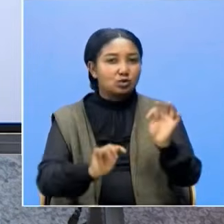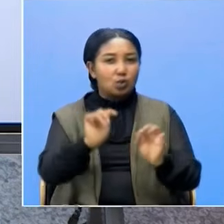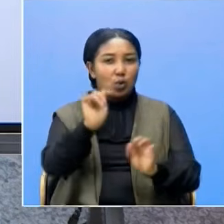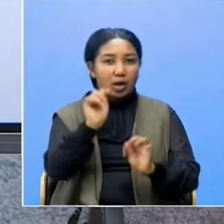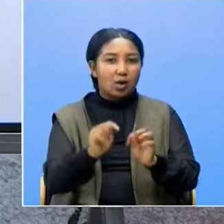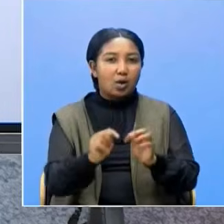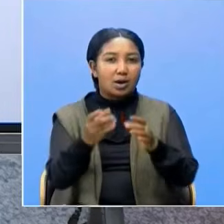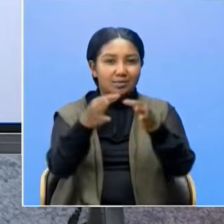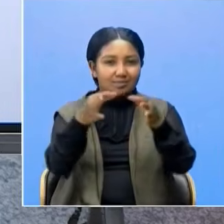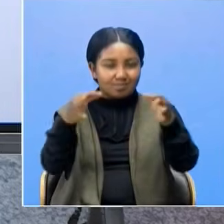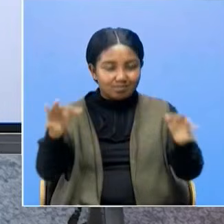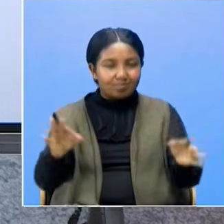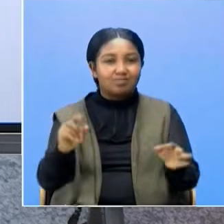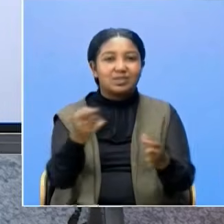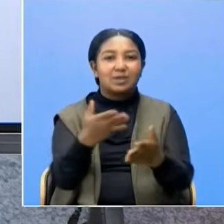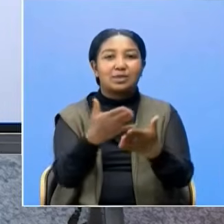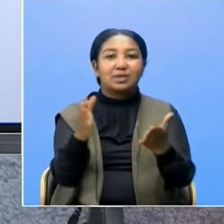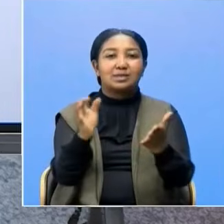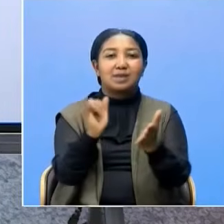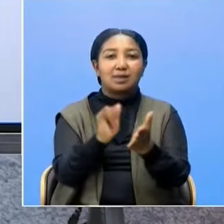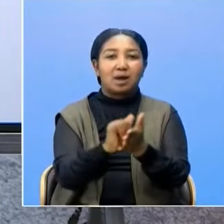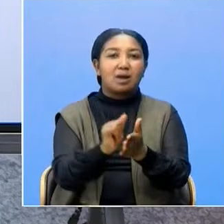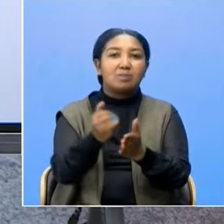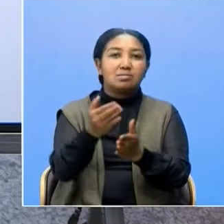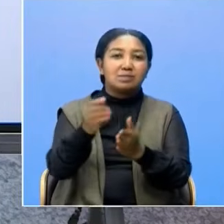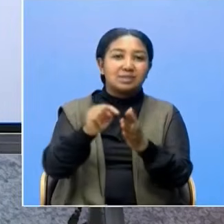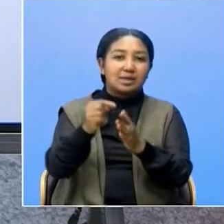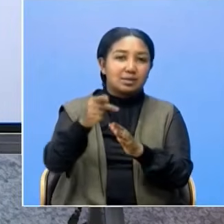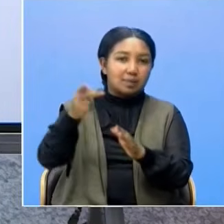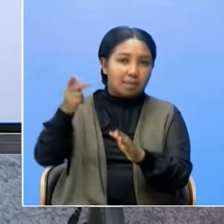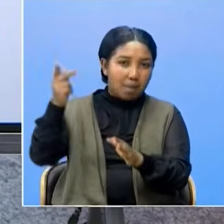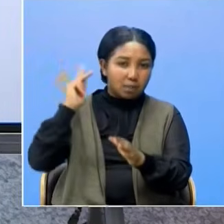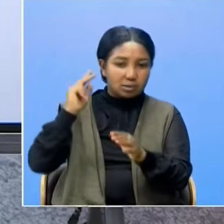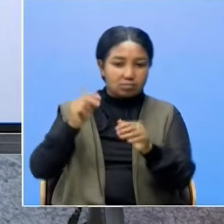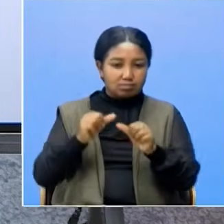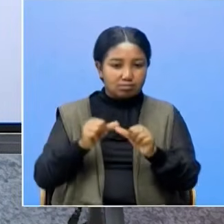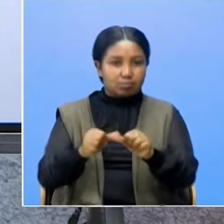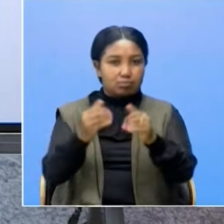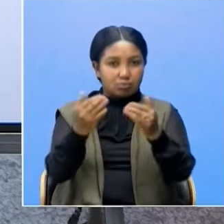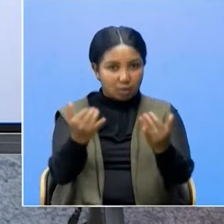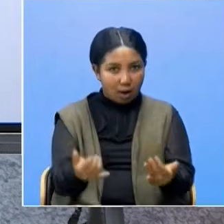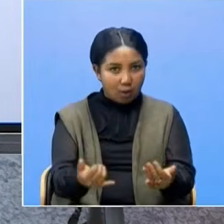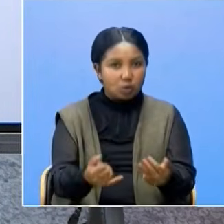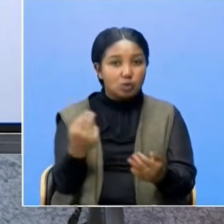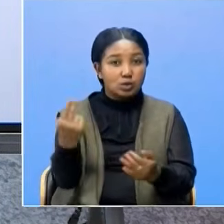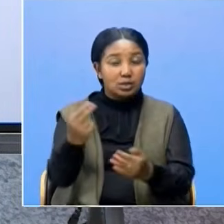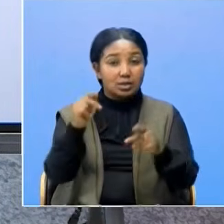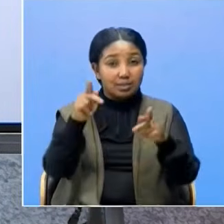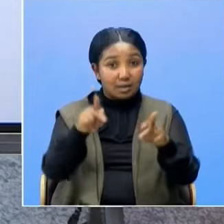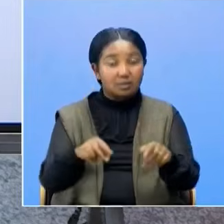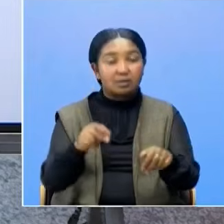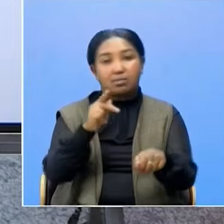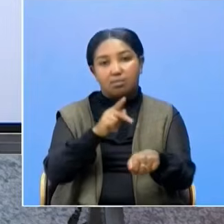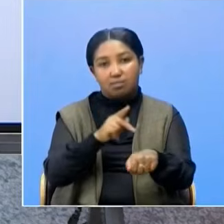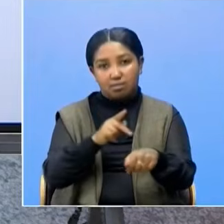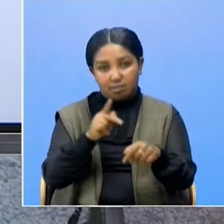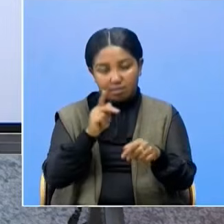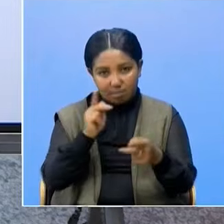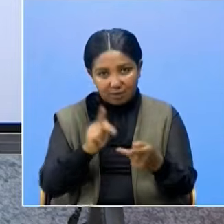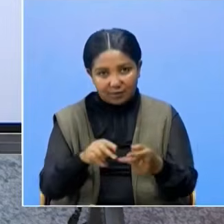to narrate something that has started in the past until now using the present perfect.